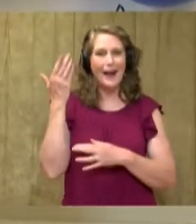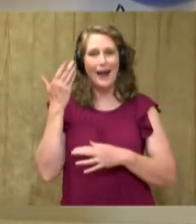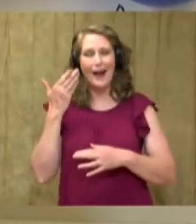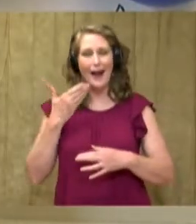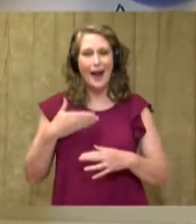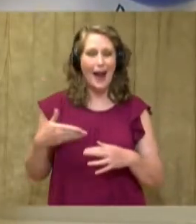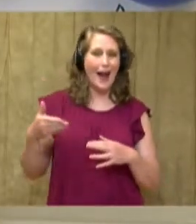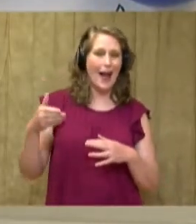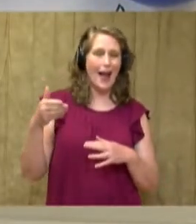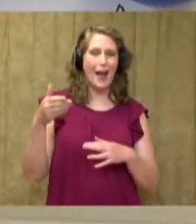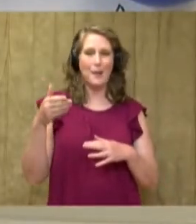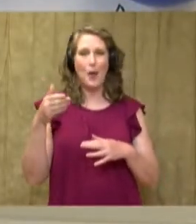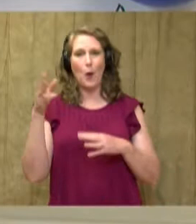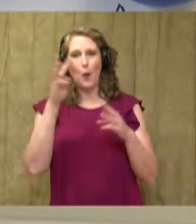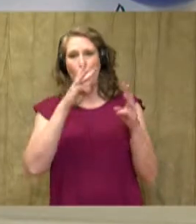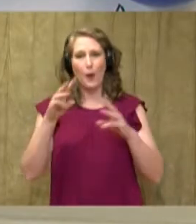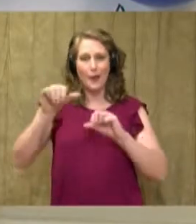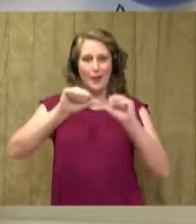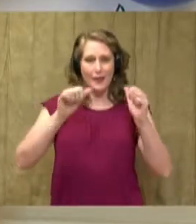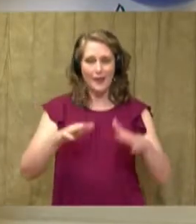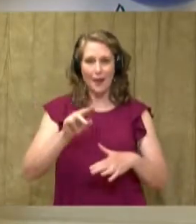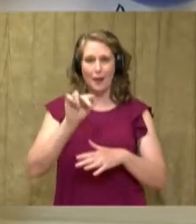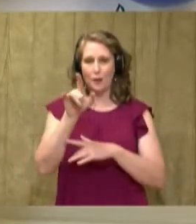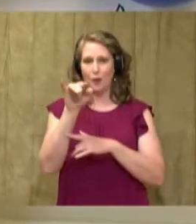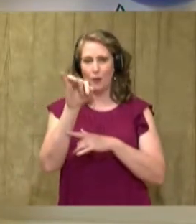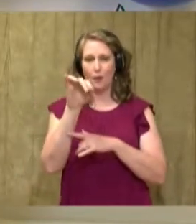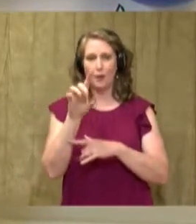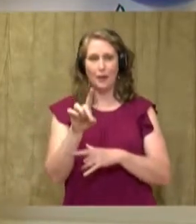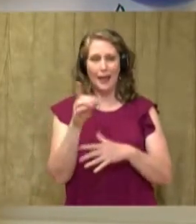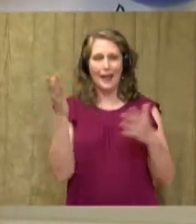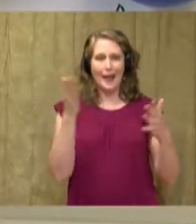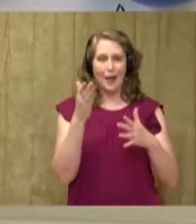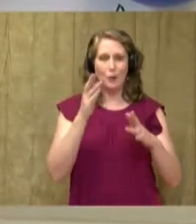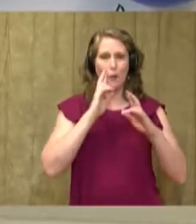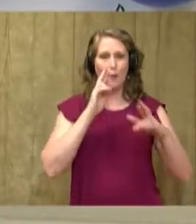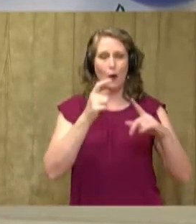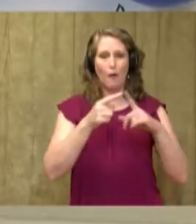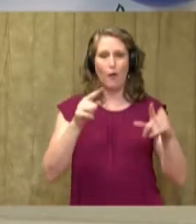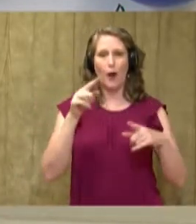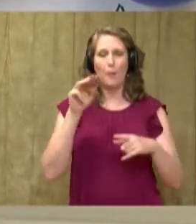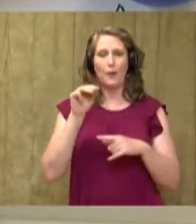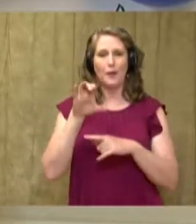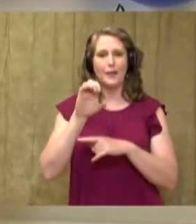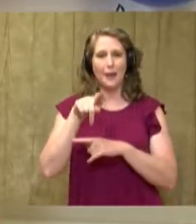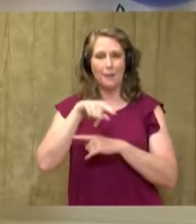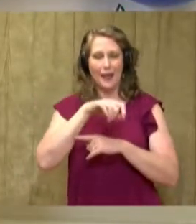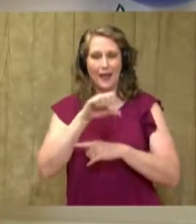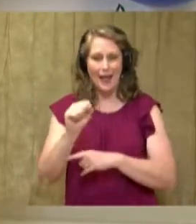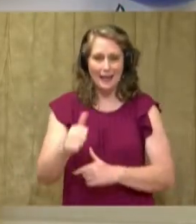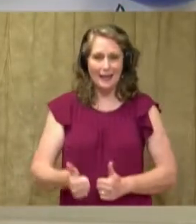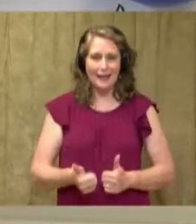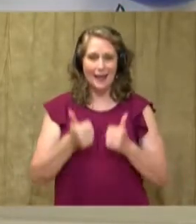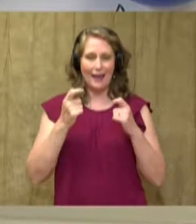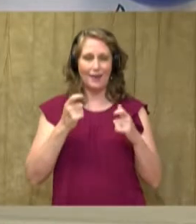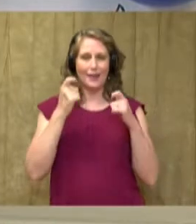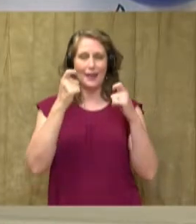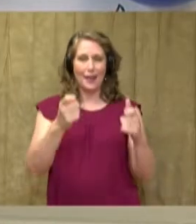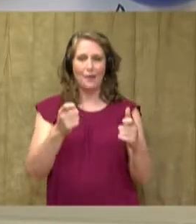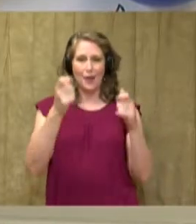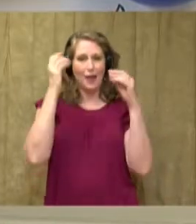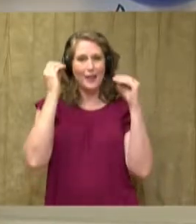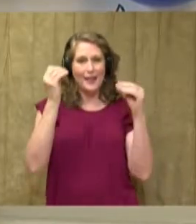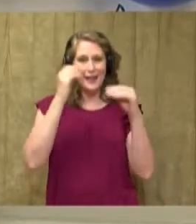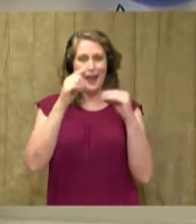I am meteorologist Nolan, and I am here to report from Mobile County Public Schools live to give you a lesson